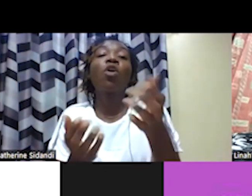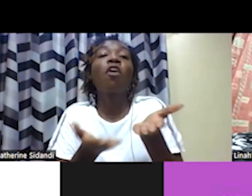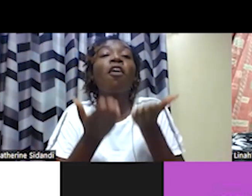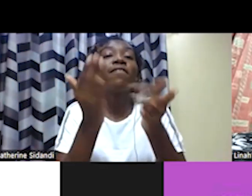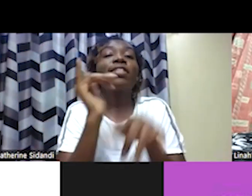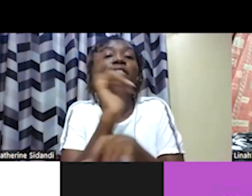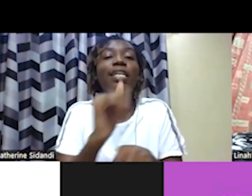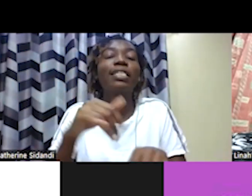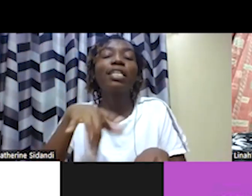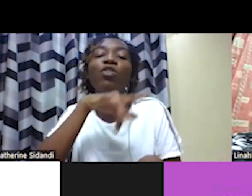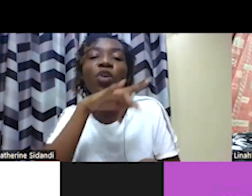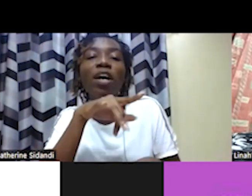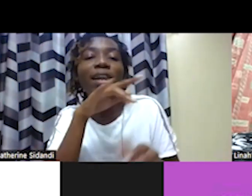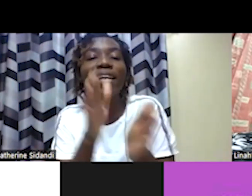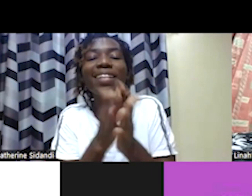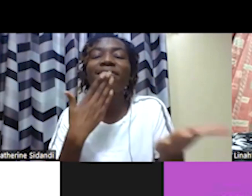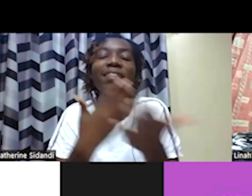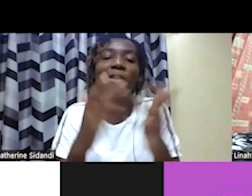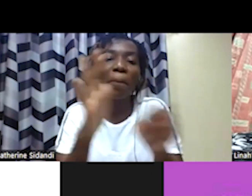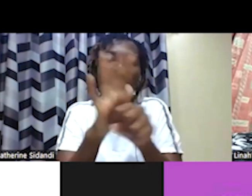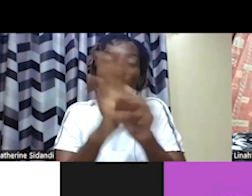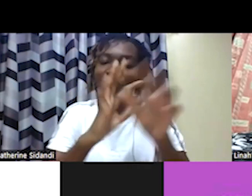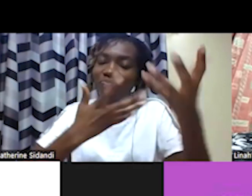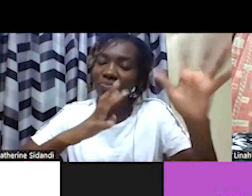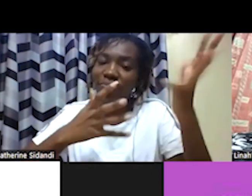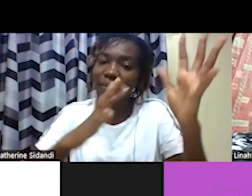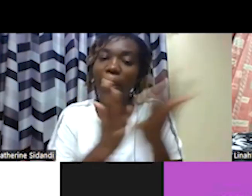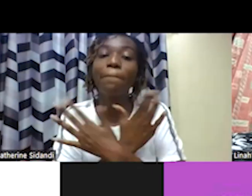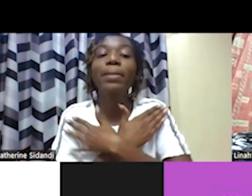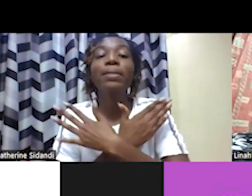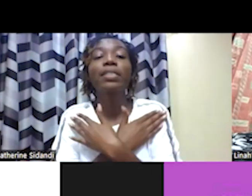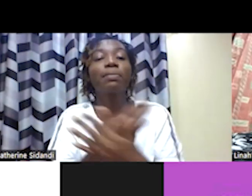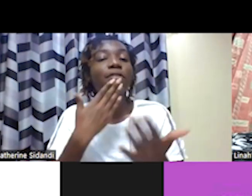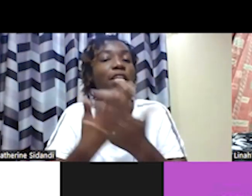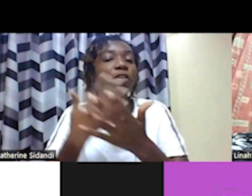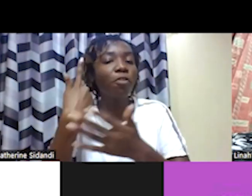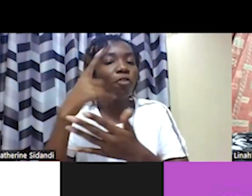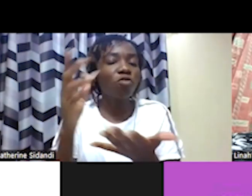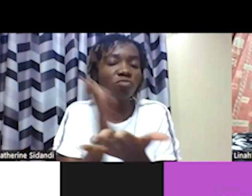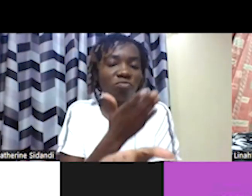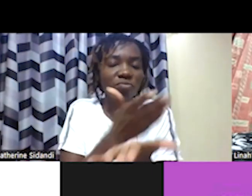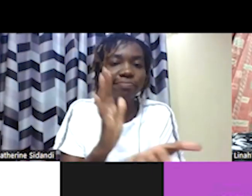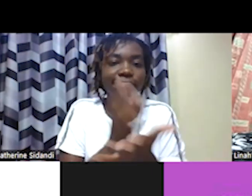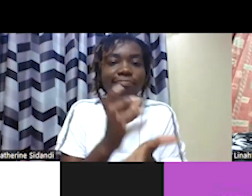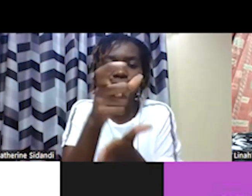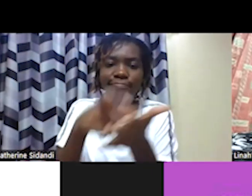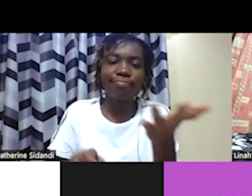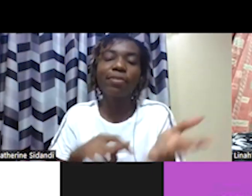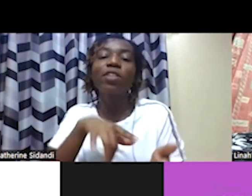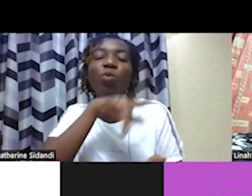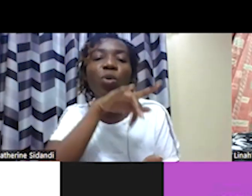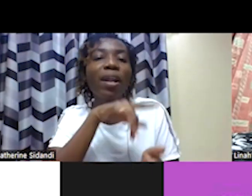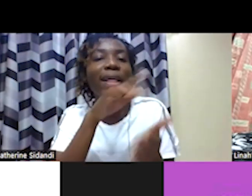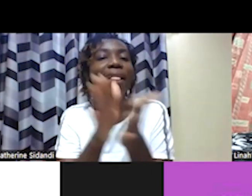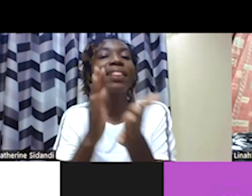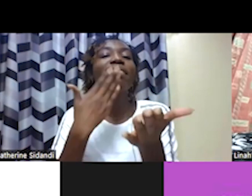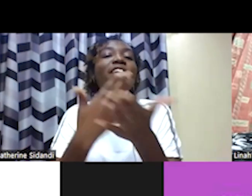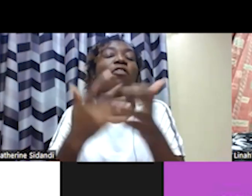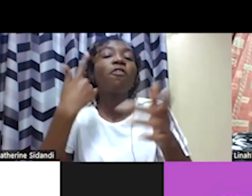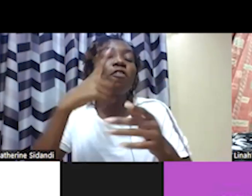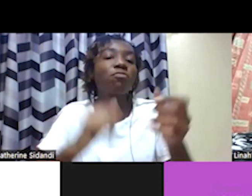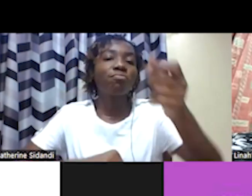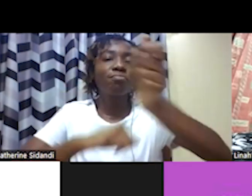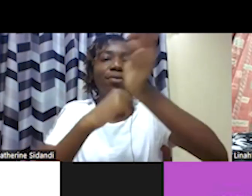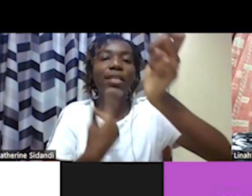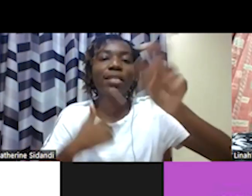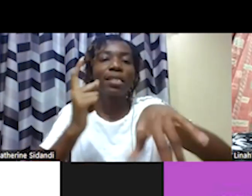Uganda. Thank you very much, Herbert. We appreciate you. We appreciate your partnership. Thank you for sharing our flyers in Kampala. Thank you for also supporting us when you're looking